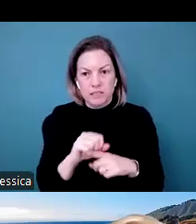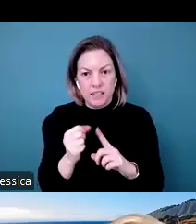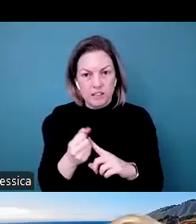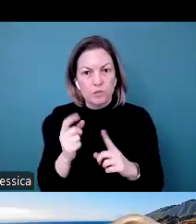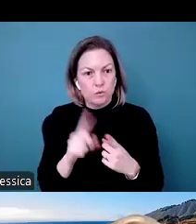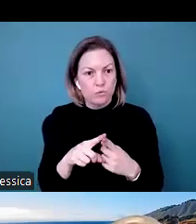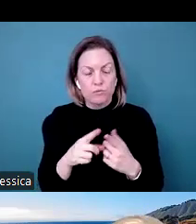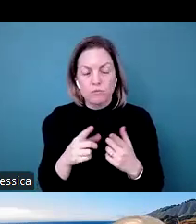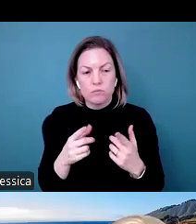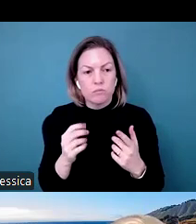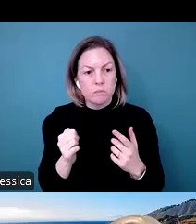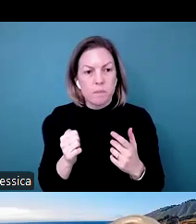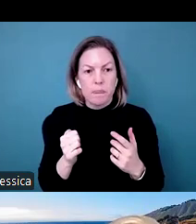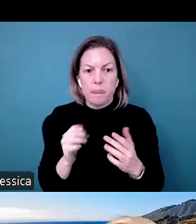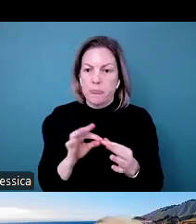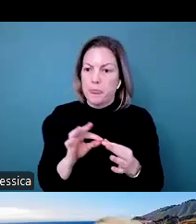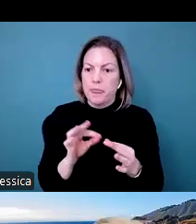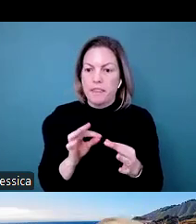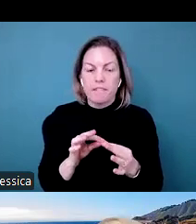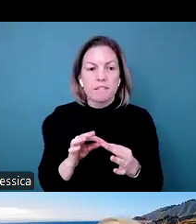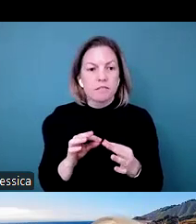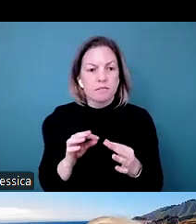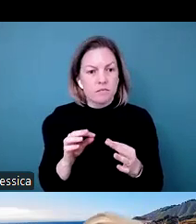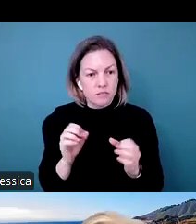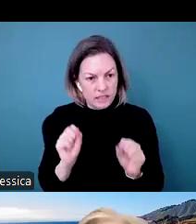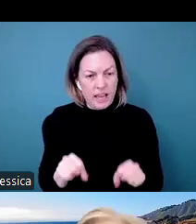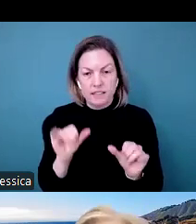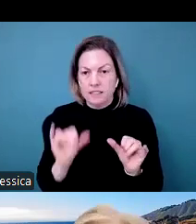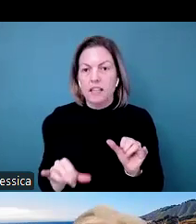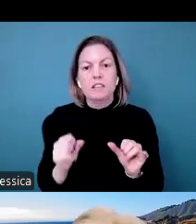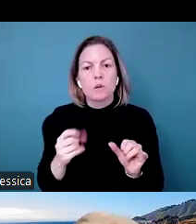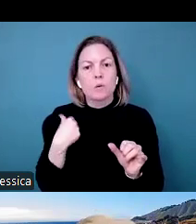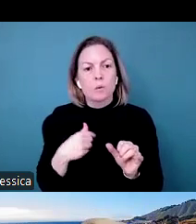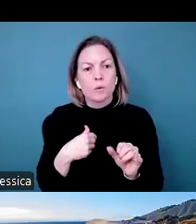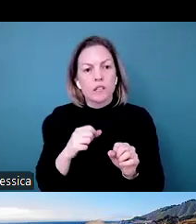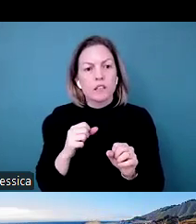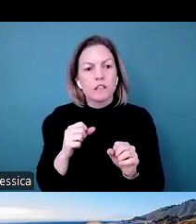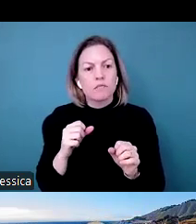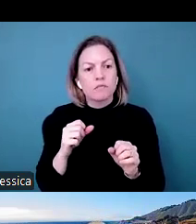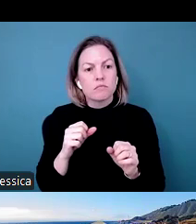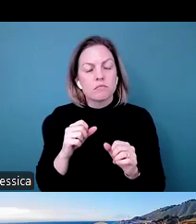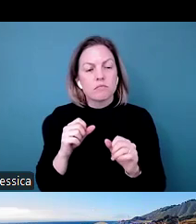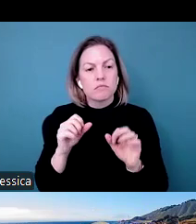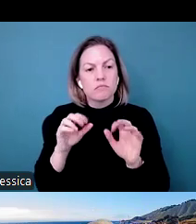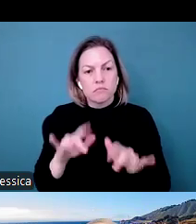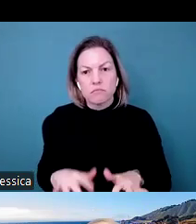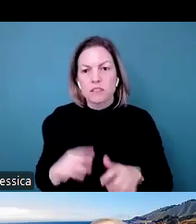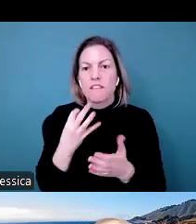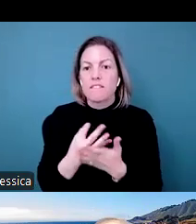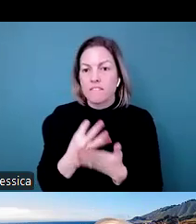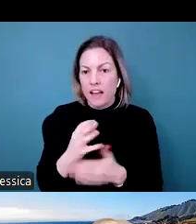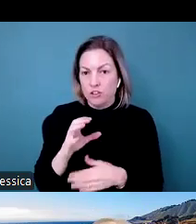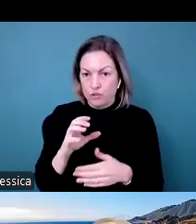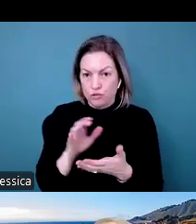be able to say, you know, that they have the right to stay. So we are working on a fact sheet on it now that it has passed,